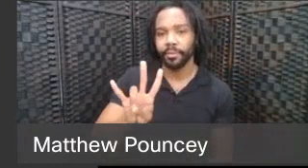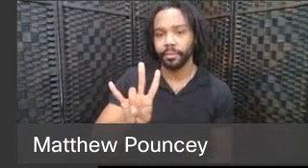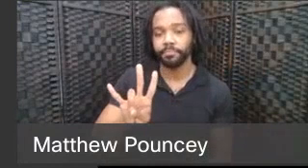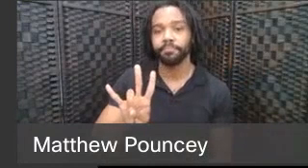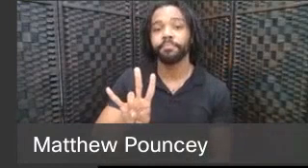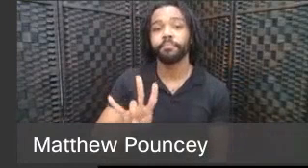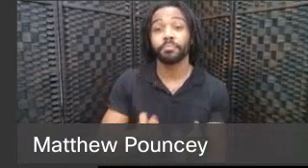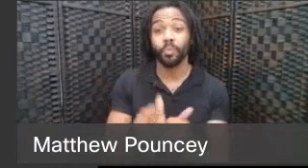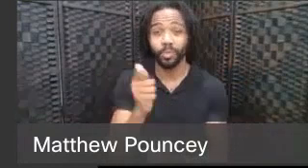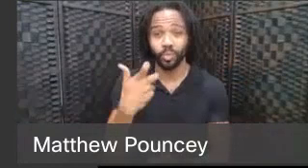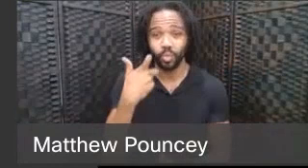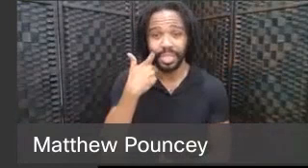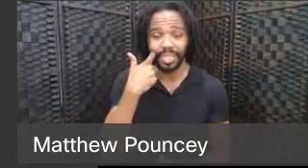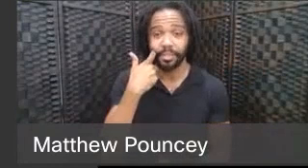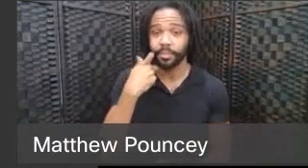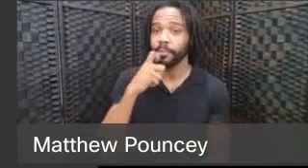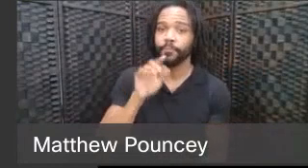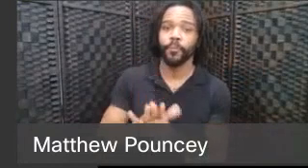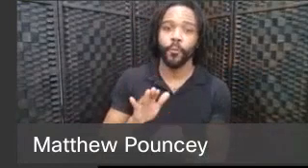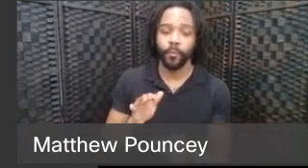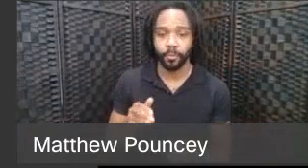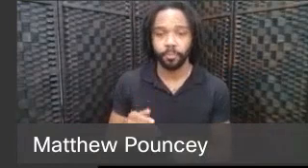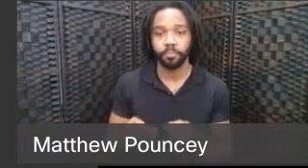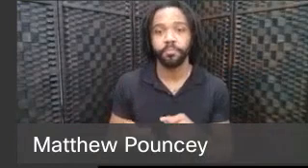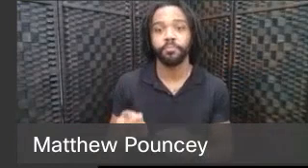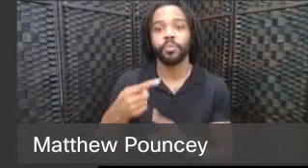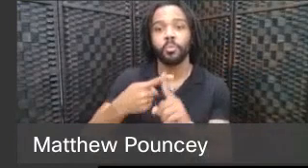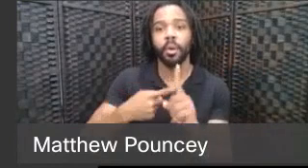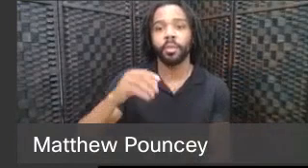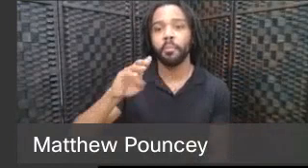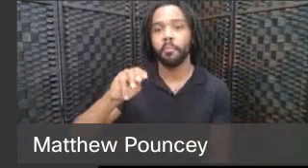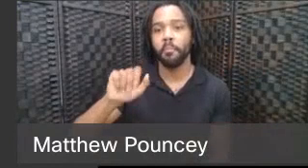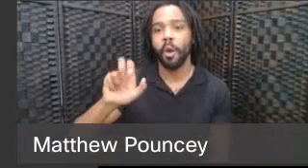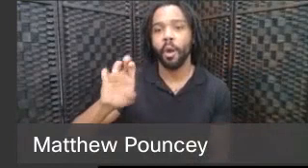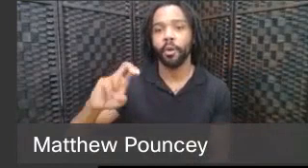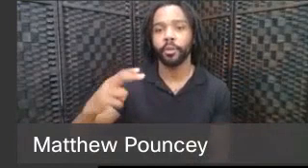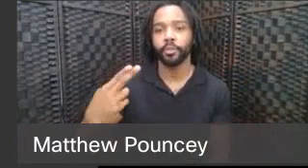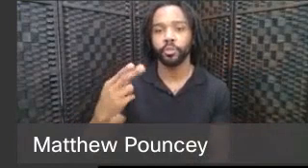last confirmed COVID death we've had was in March of 2021.